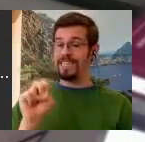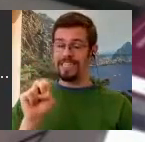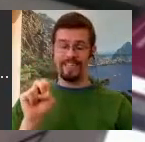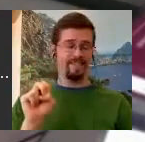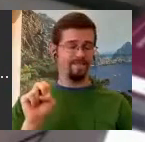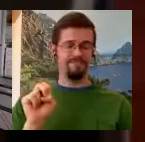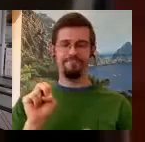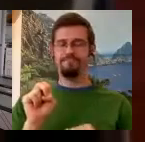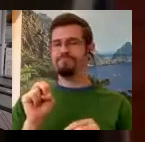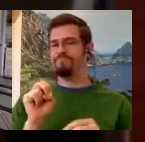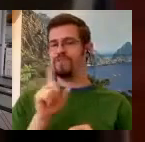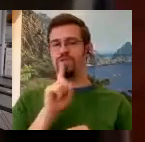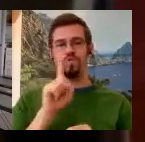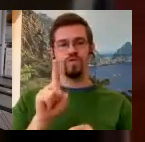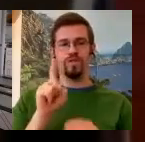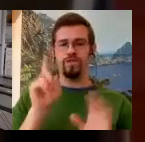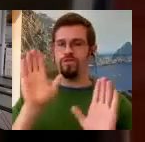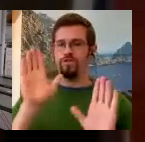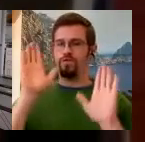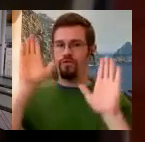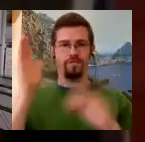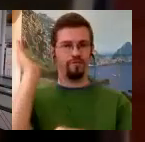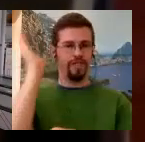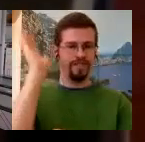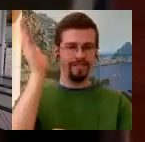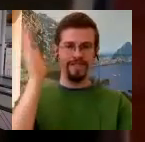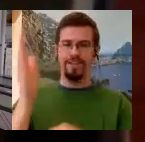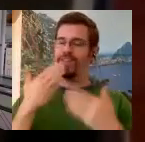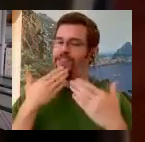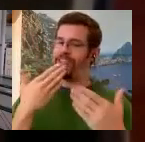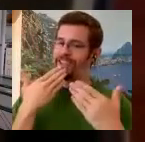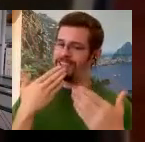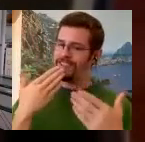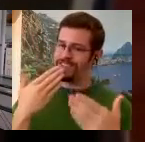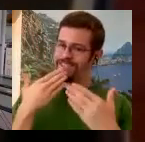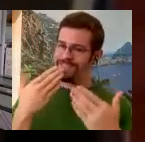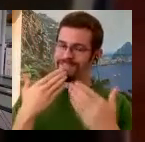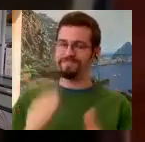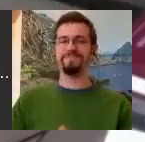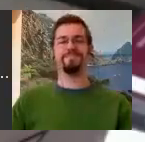really, really good presentation. Thank you so much. Yes, exactly. Thank you. That's great.